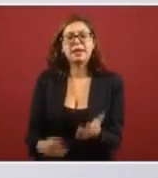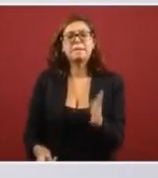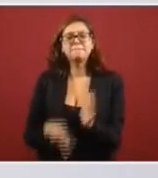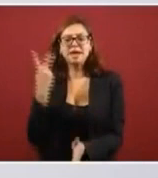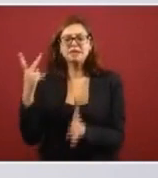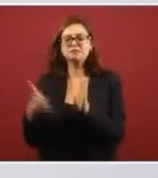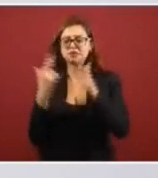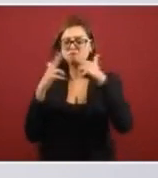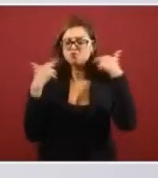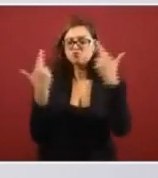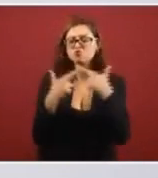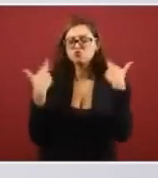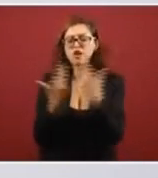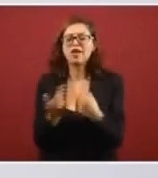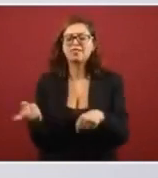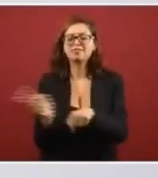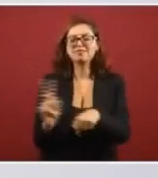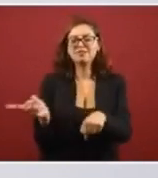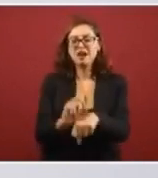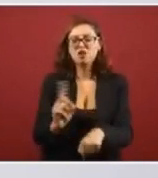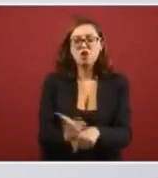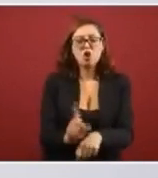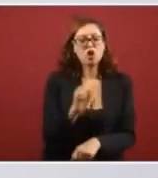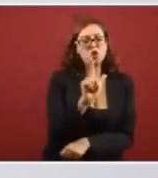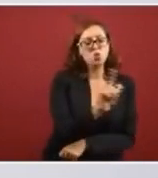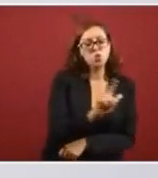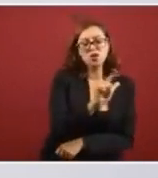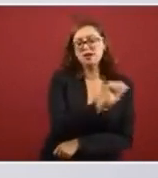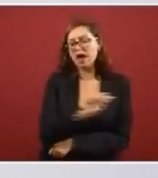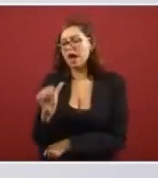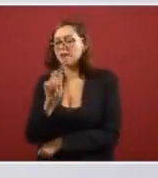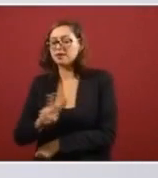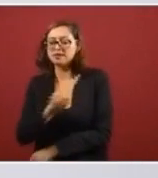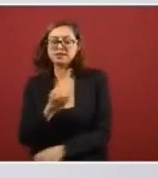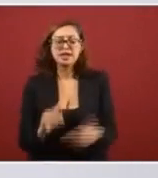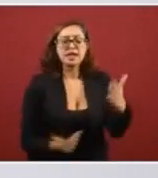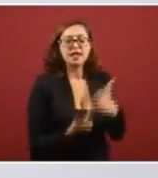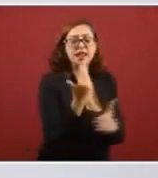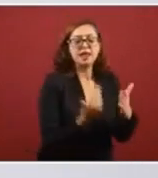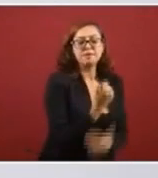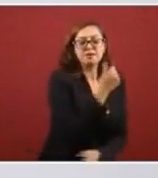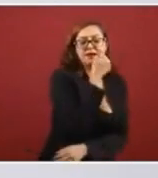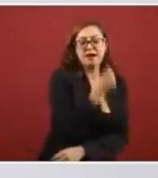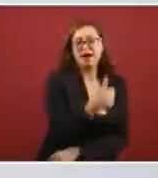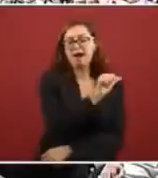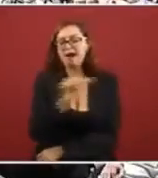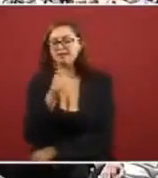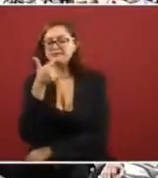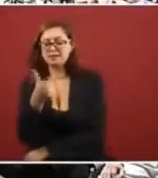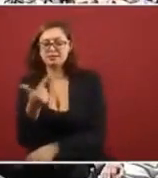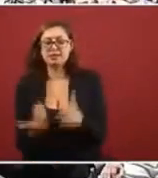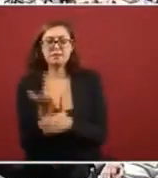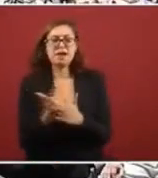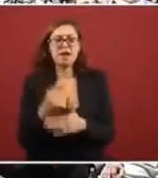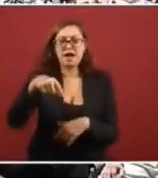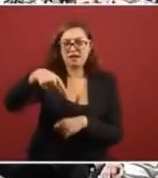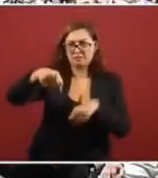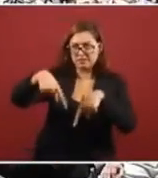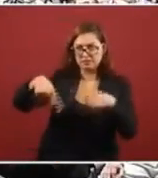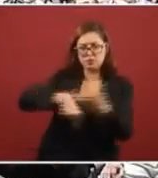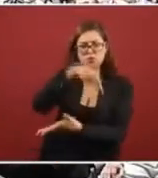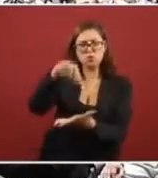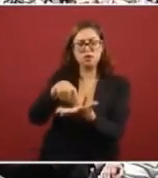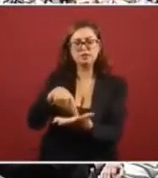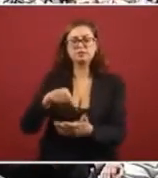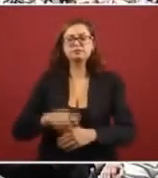and it meets daily from Monday to Friday from 6:00 to 7:00 in the morning here in